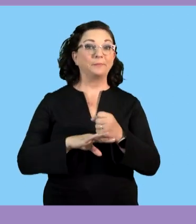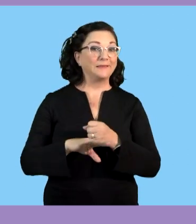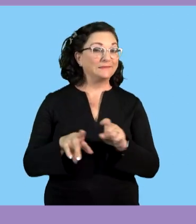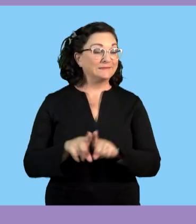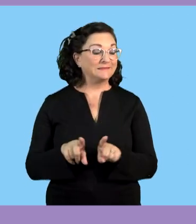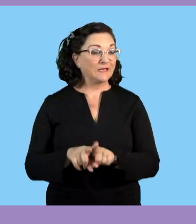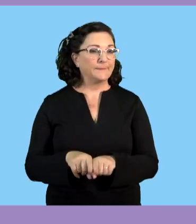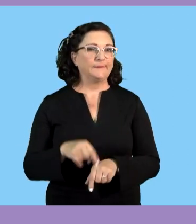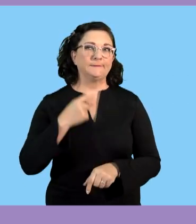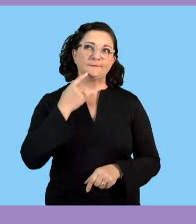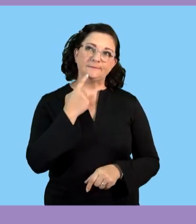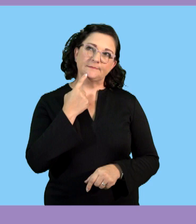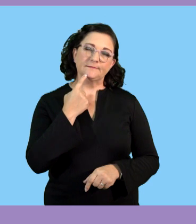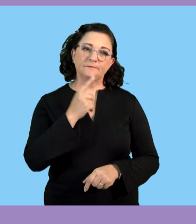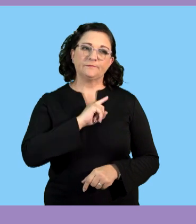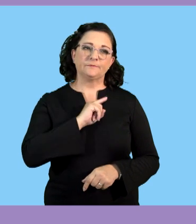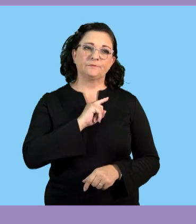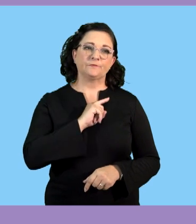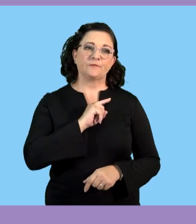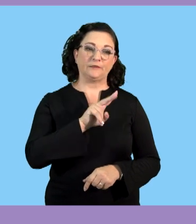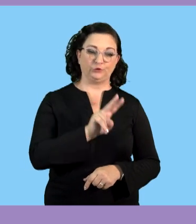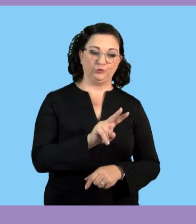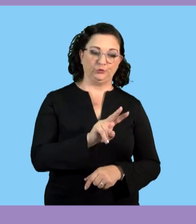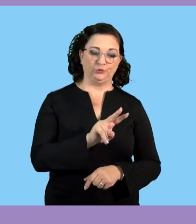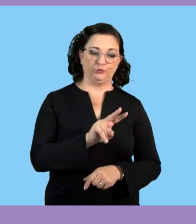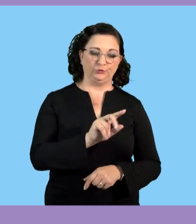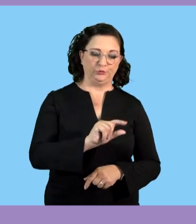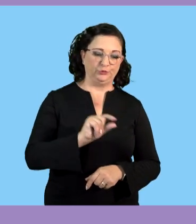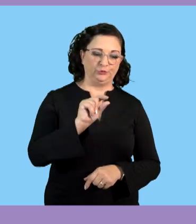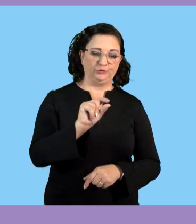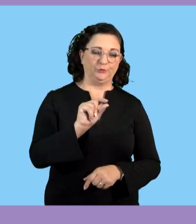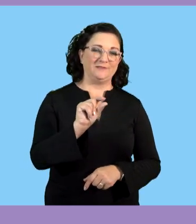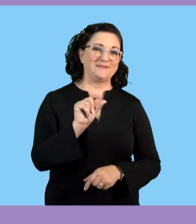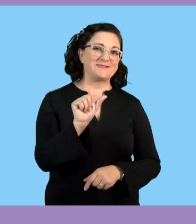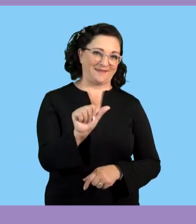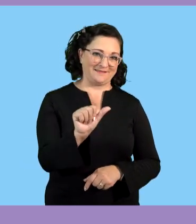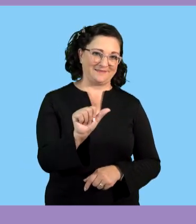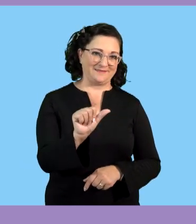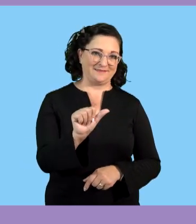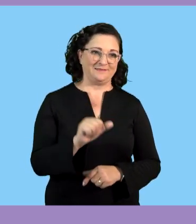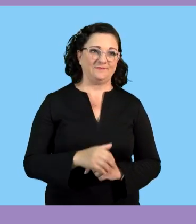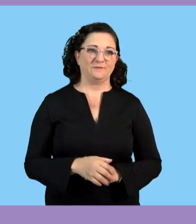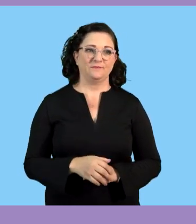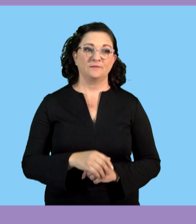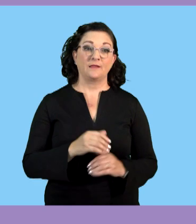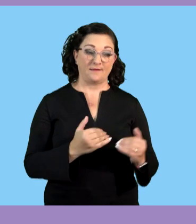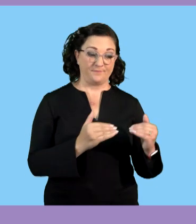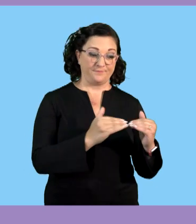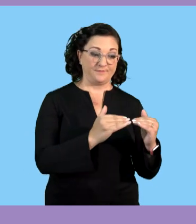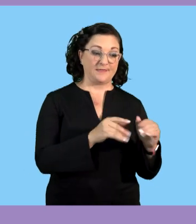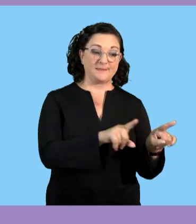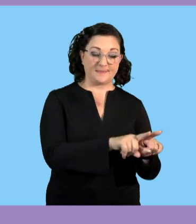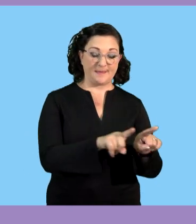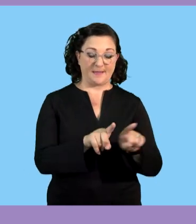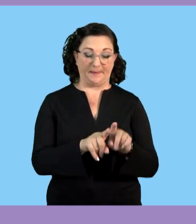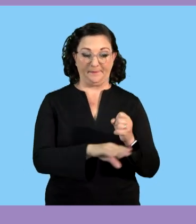the left-hand side. So we are going to write it as 2 exponent 6. Now, because the powers are equal to each